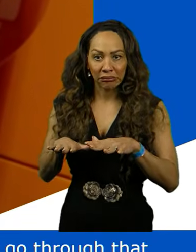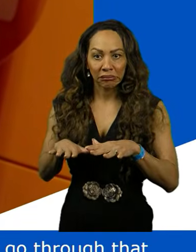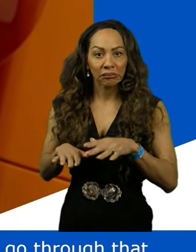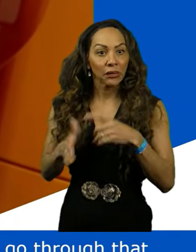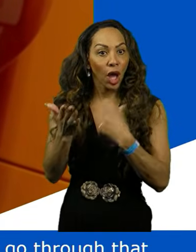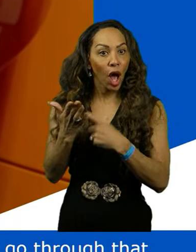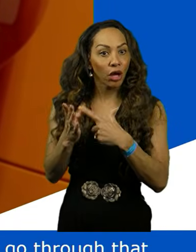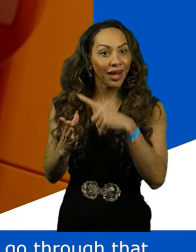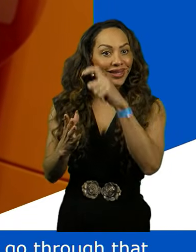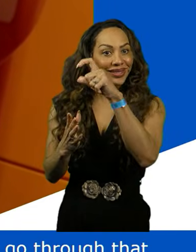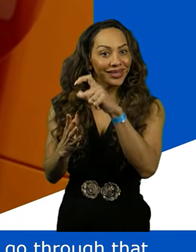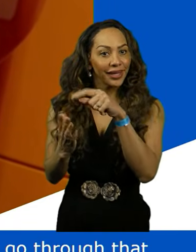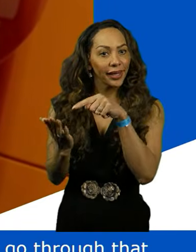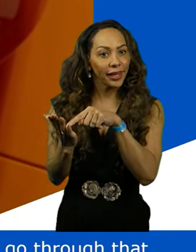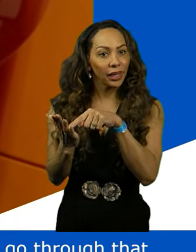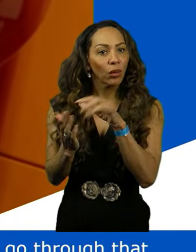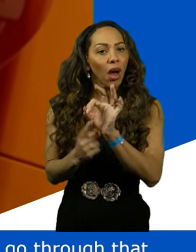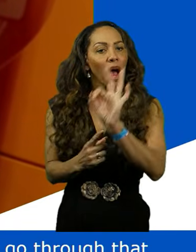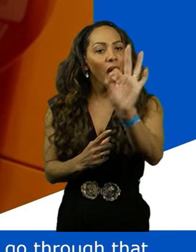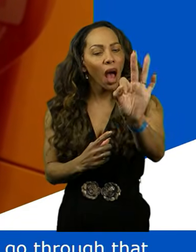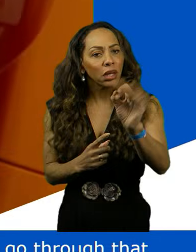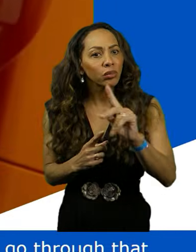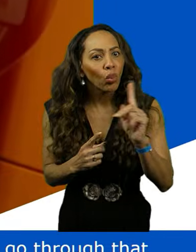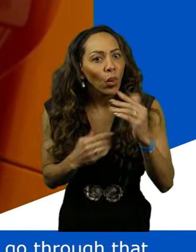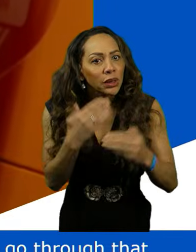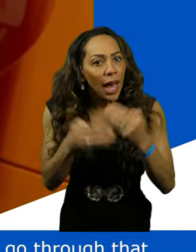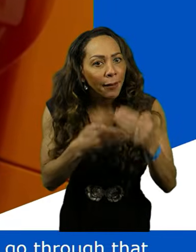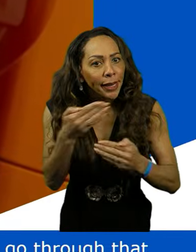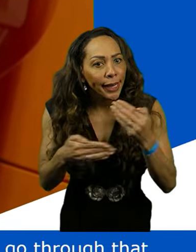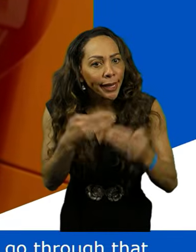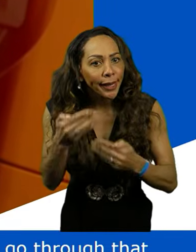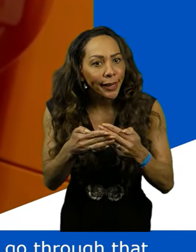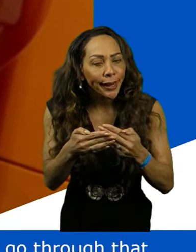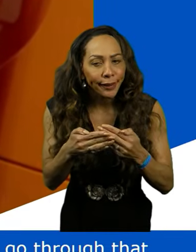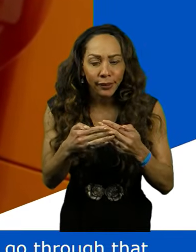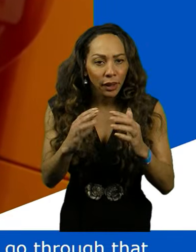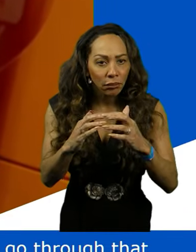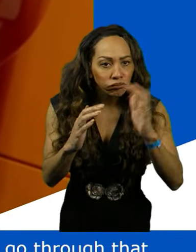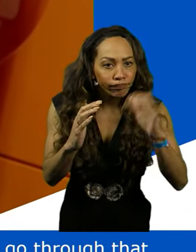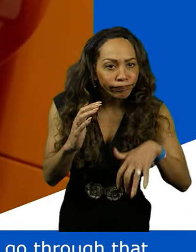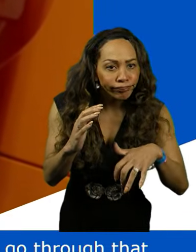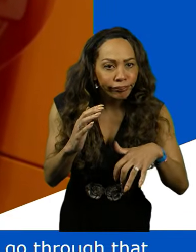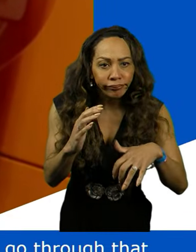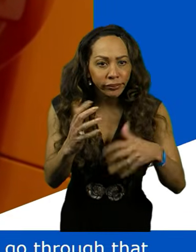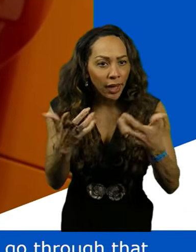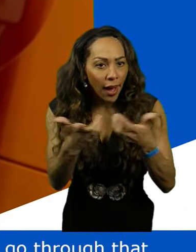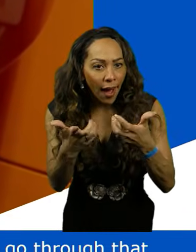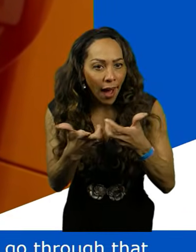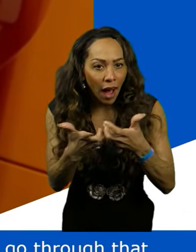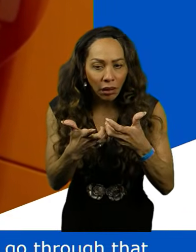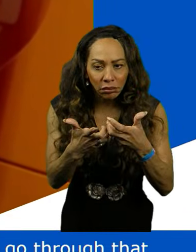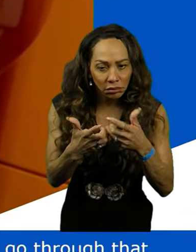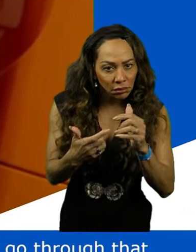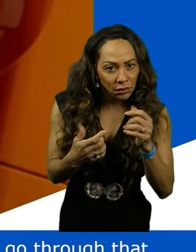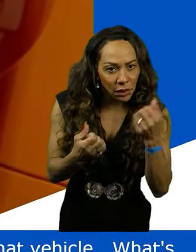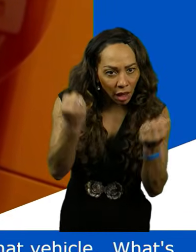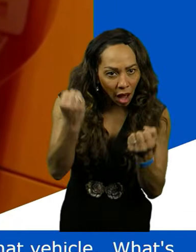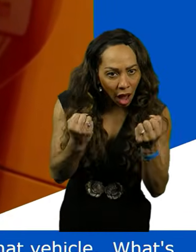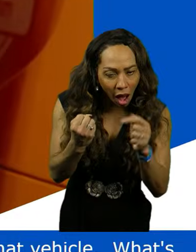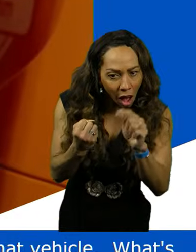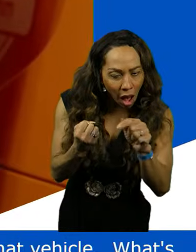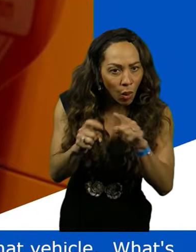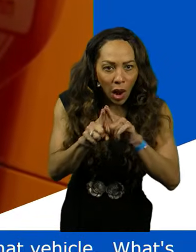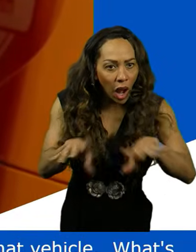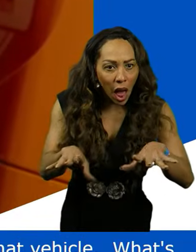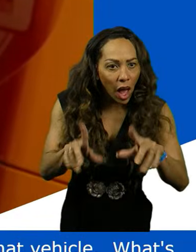ask from you is exactly what's going on with that vehicle. What's your symptoms, what's actually happening in that event.